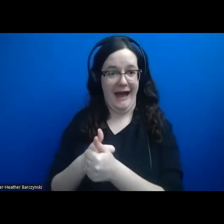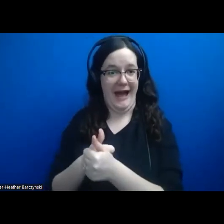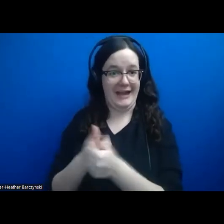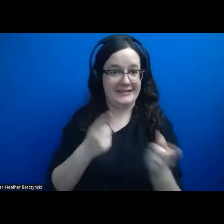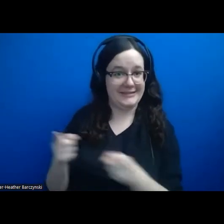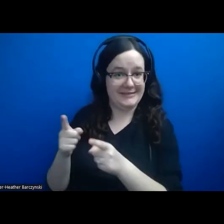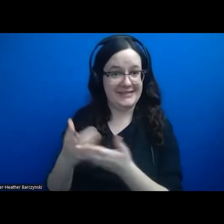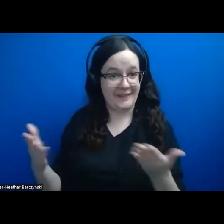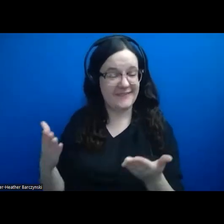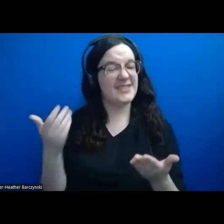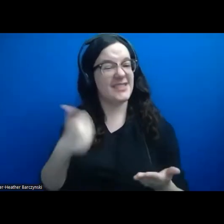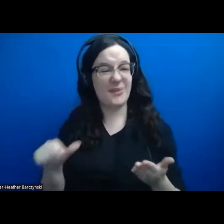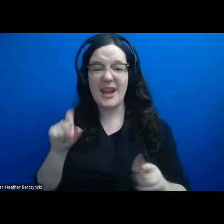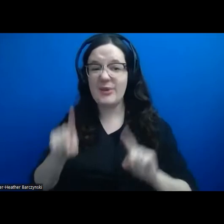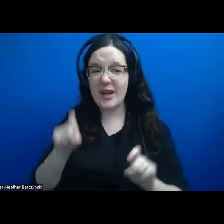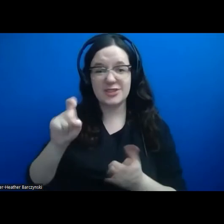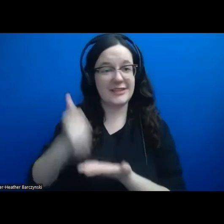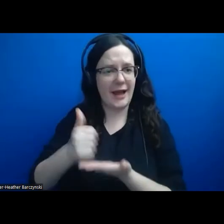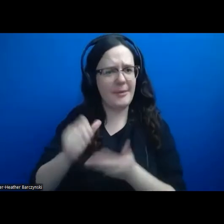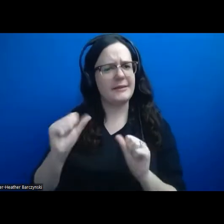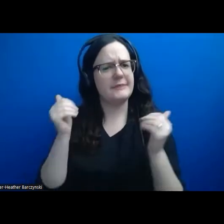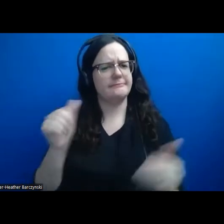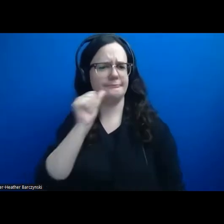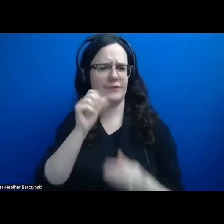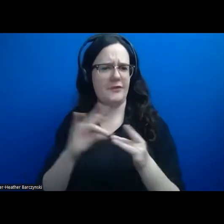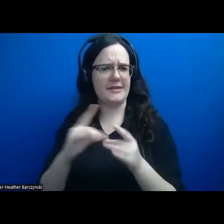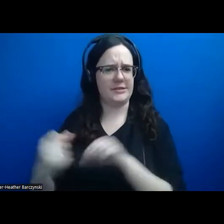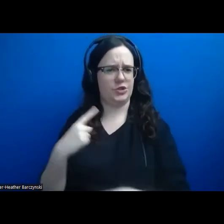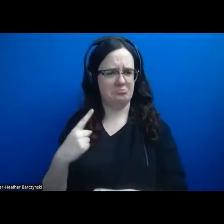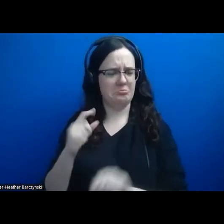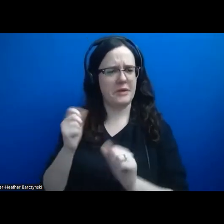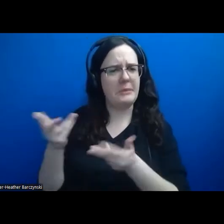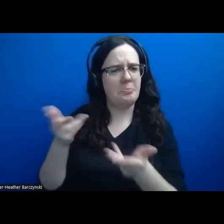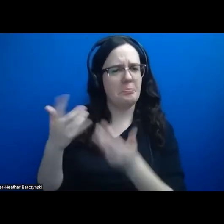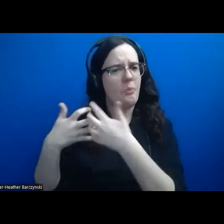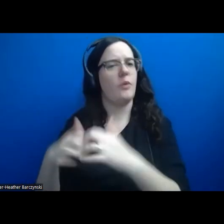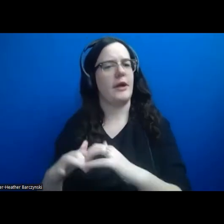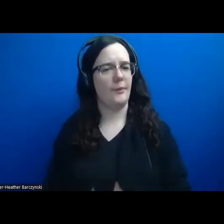help, feel free to send me a private message and we can work it out.